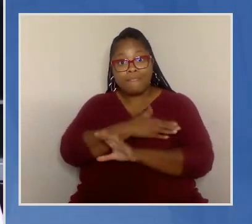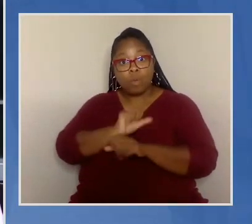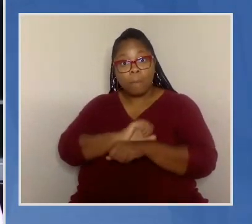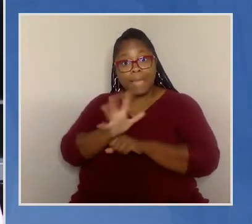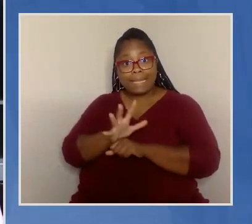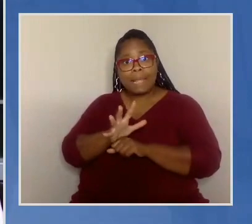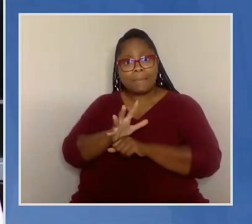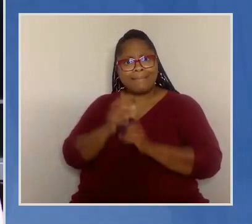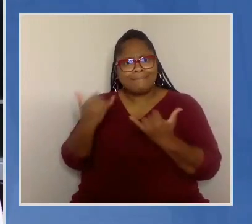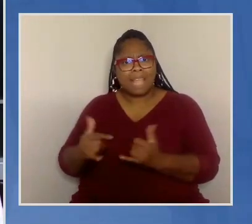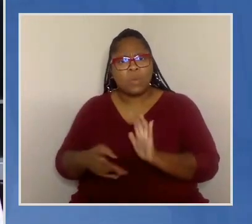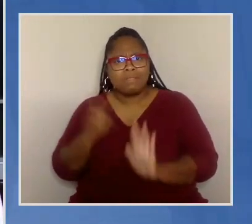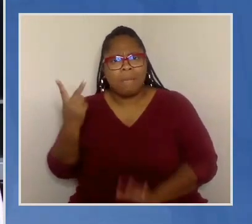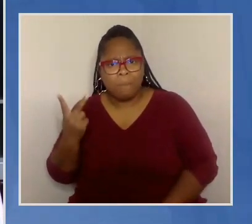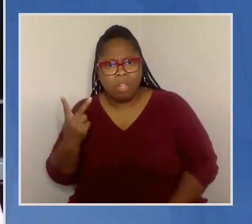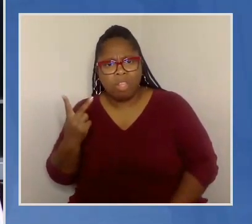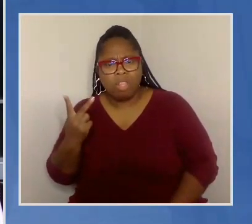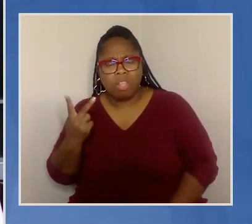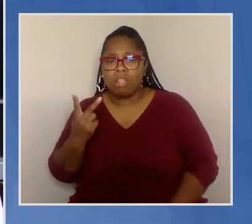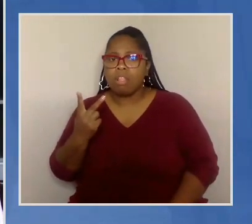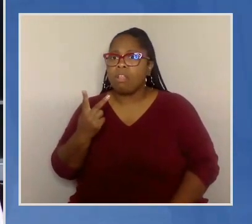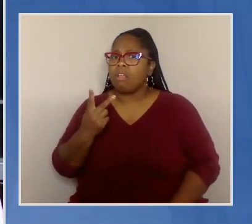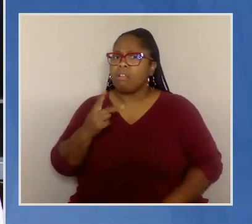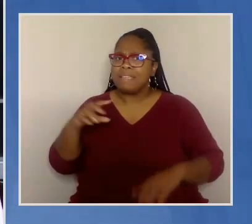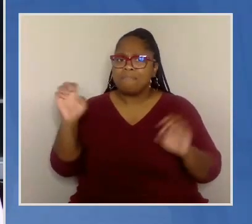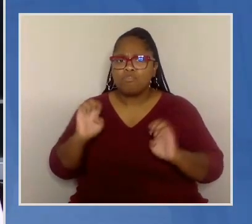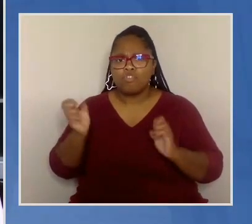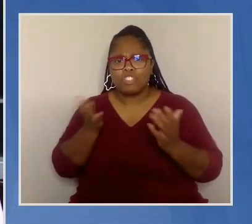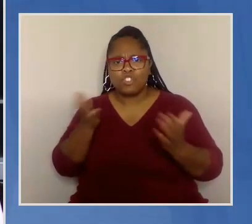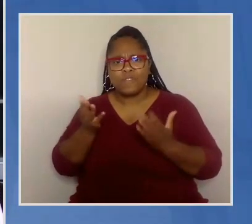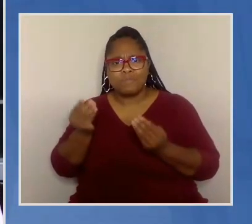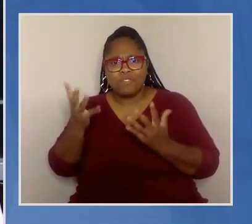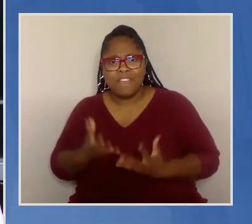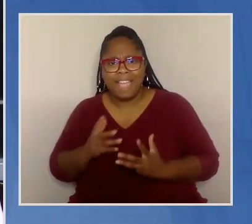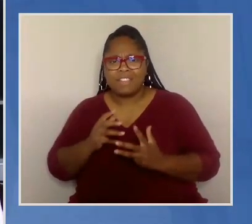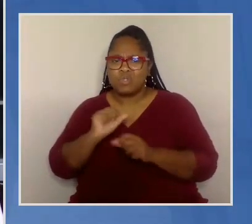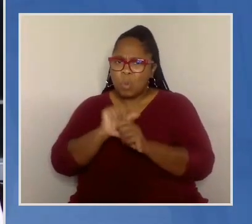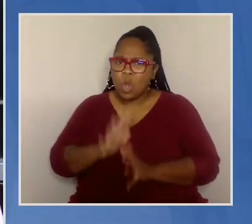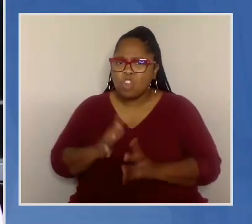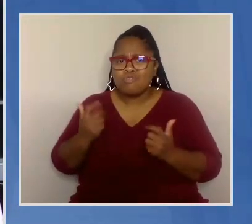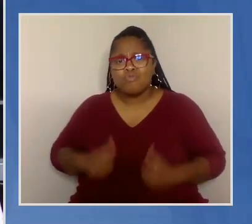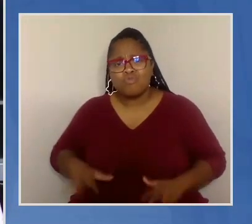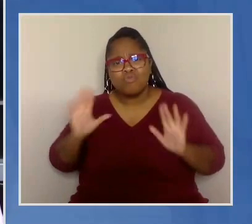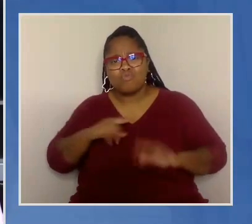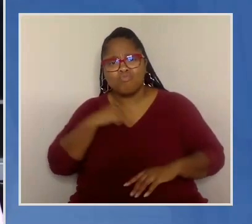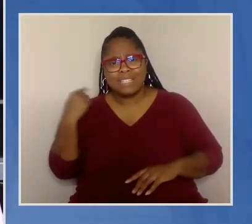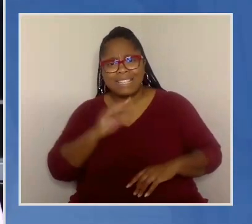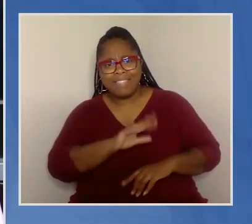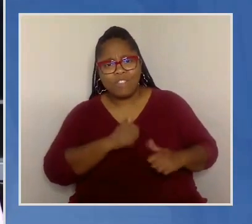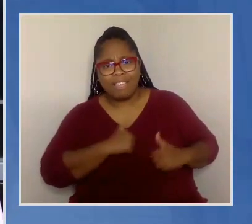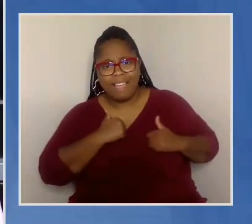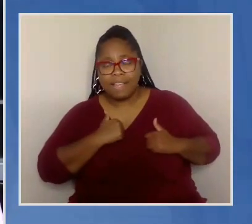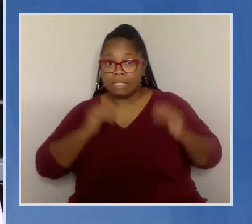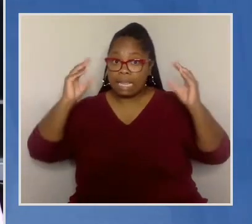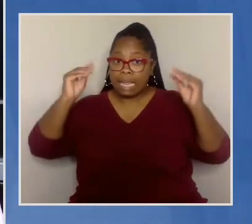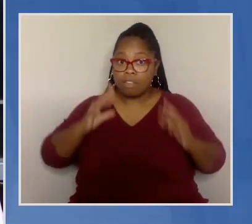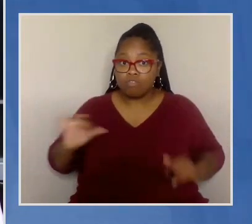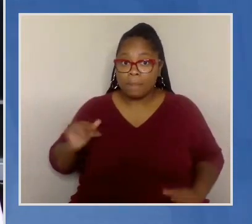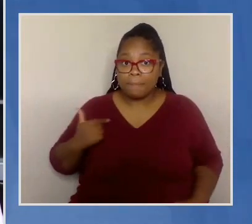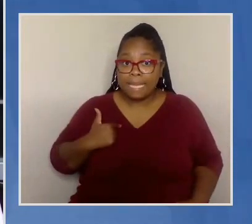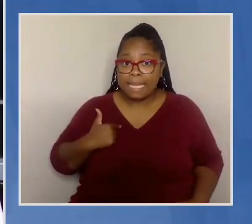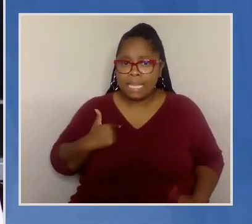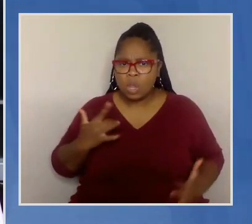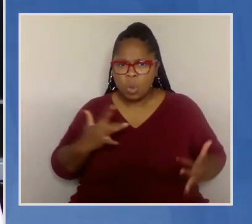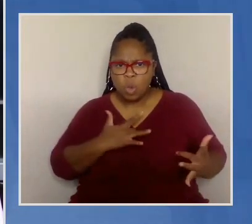the pandemic. Frontline workers are risking their lives. Educators, like me,